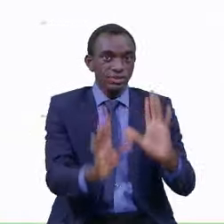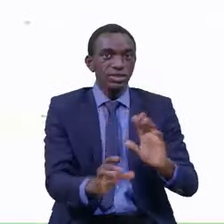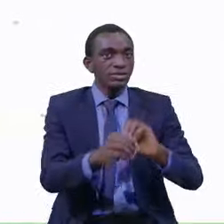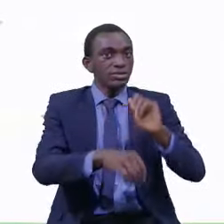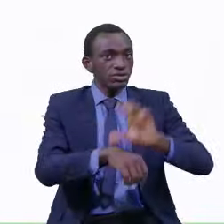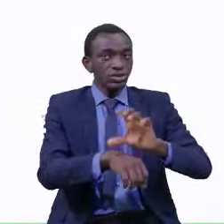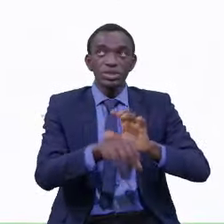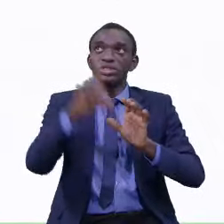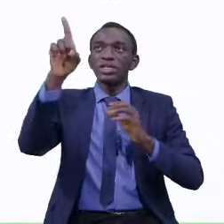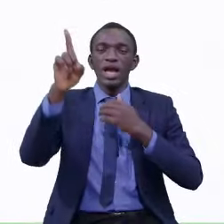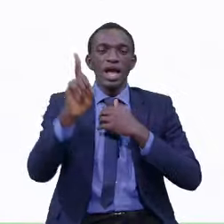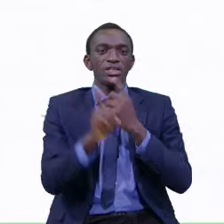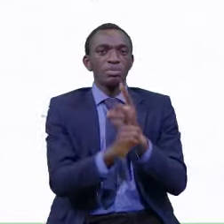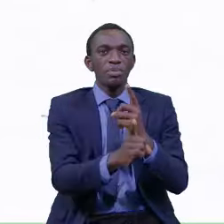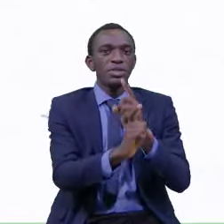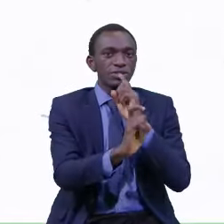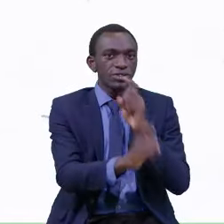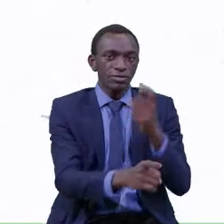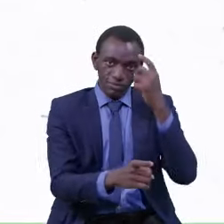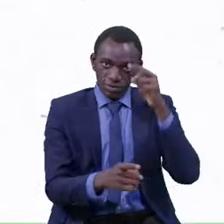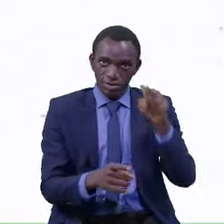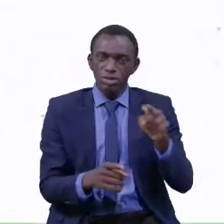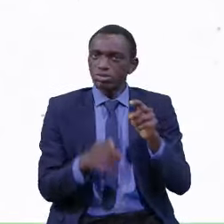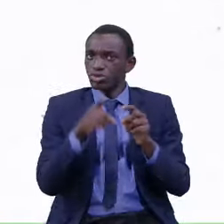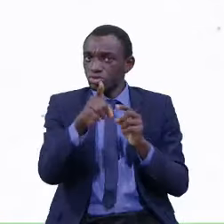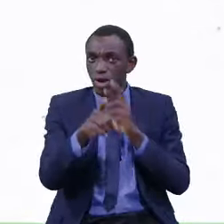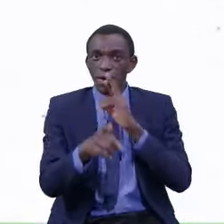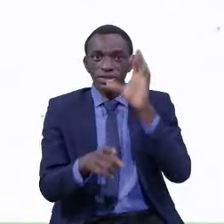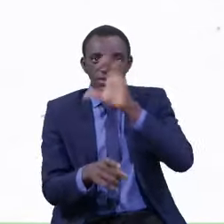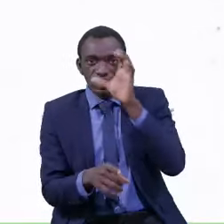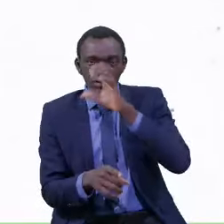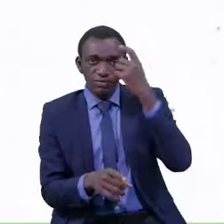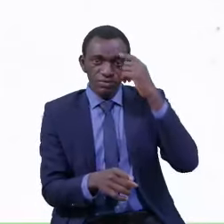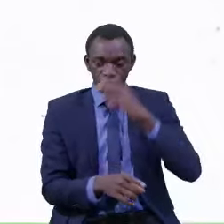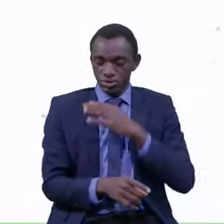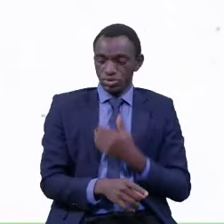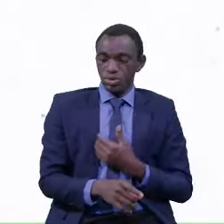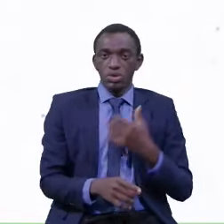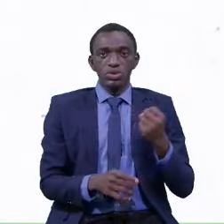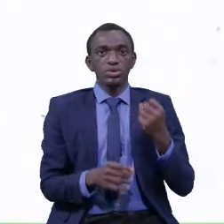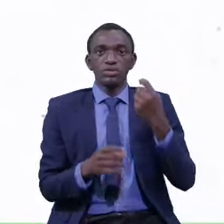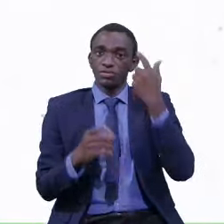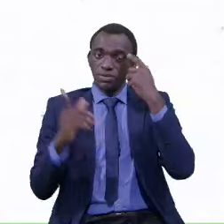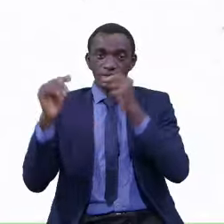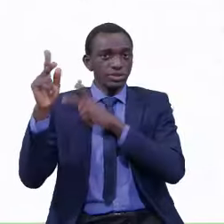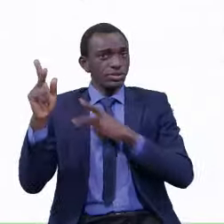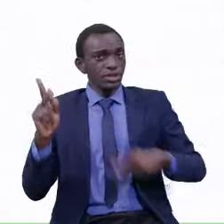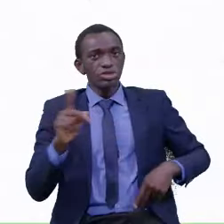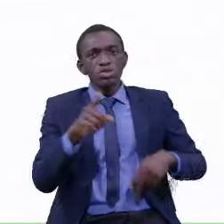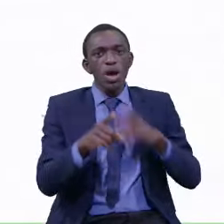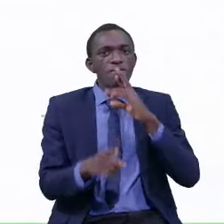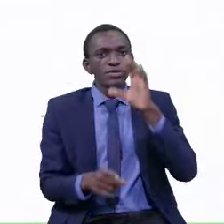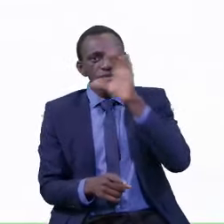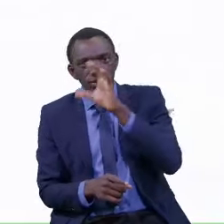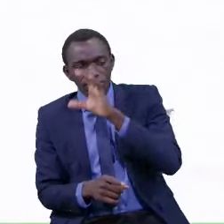seeker for soul of souls for the king. And as you're seeking for souls, if you're seeking like an